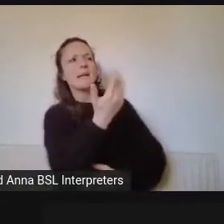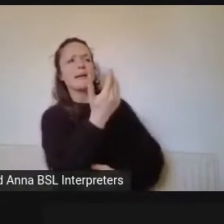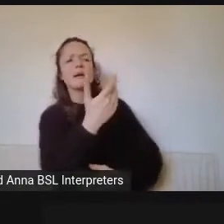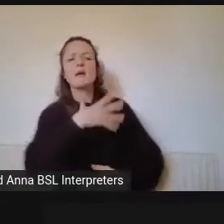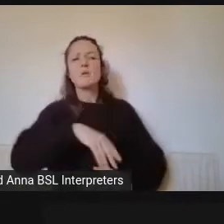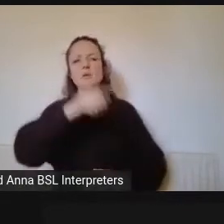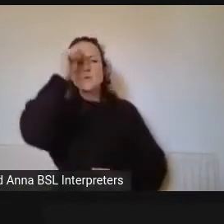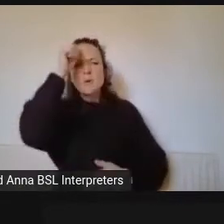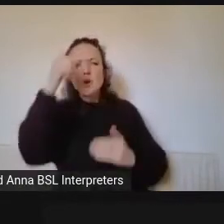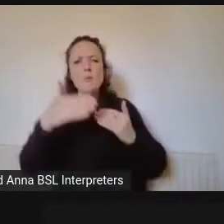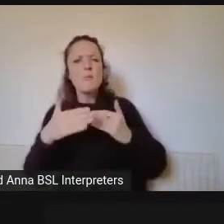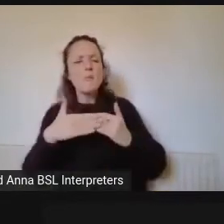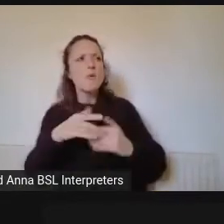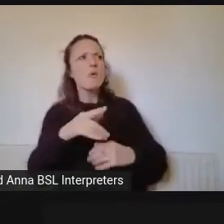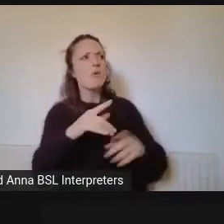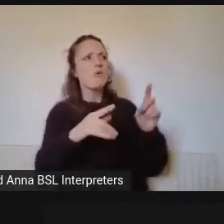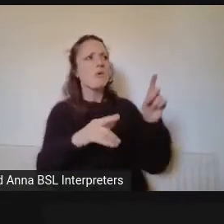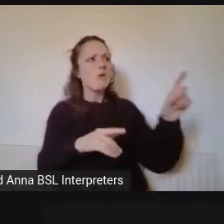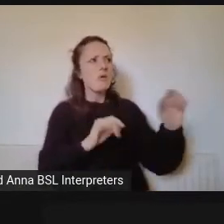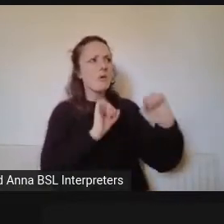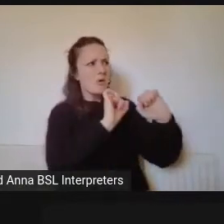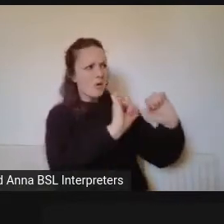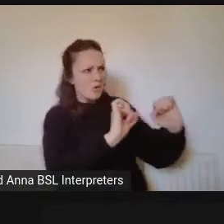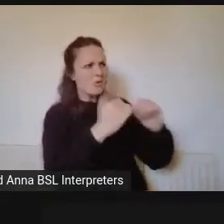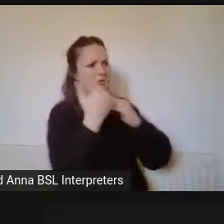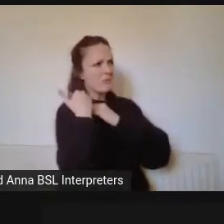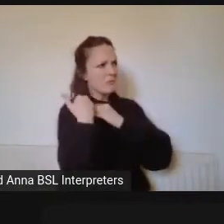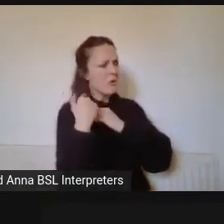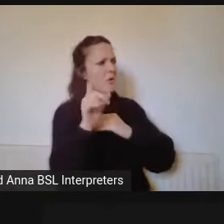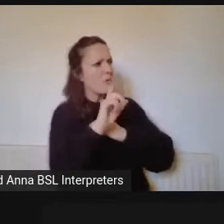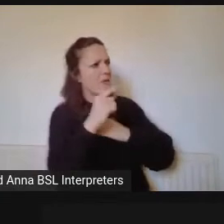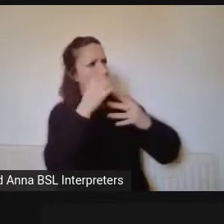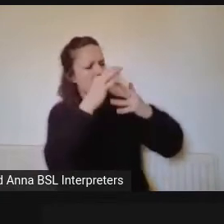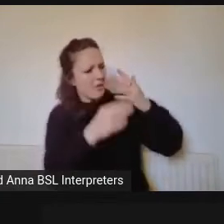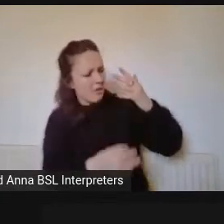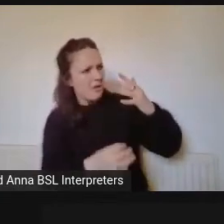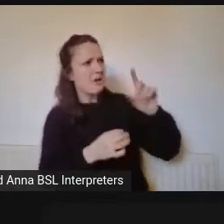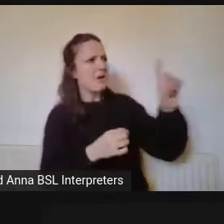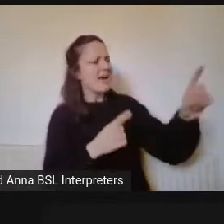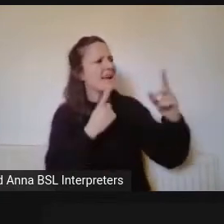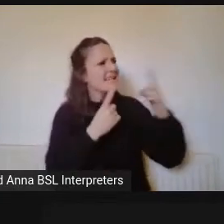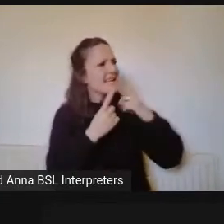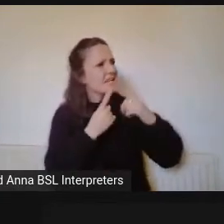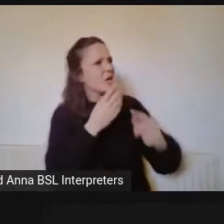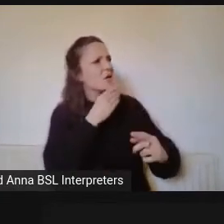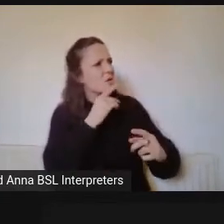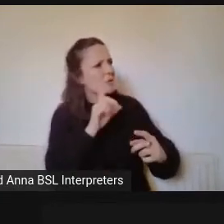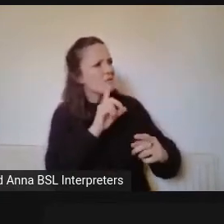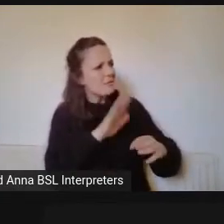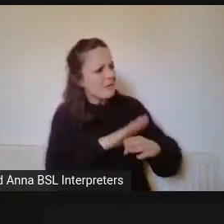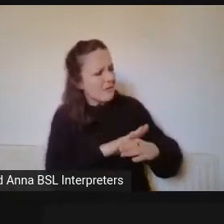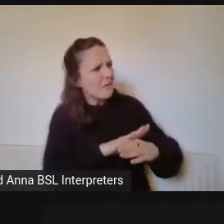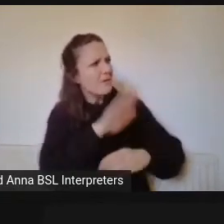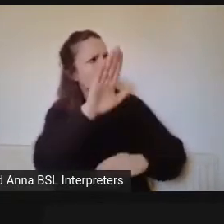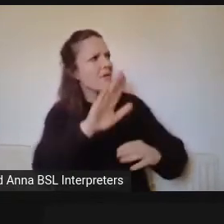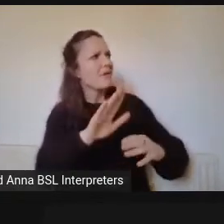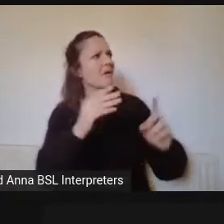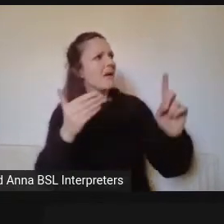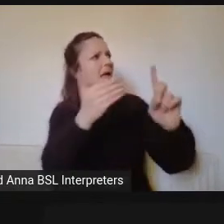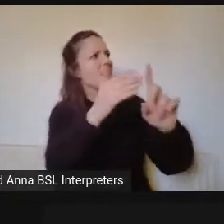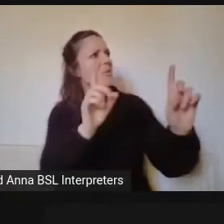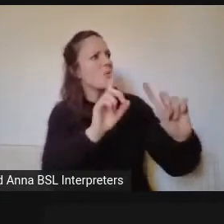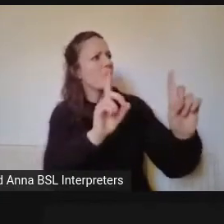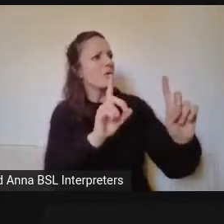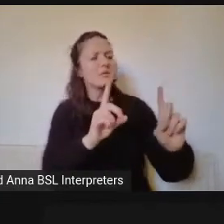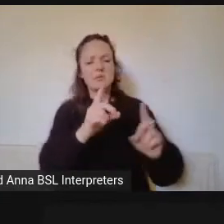they're getting digitally dispossessed, and how that data creates value, how it is used, and like what will happen next, right? Like, there's a